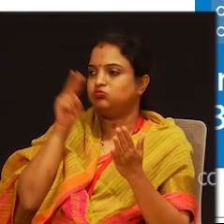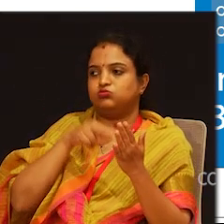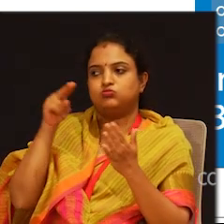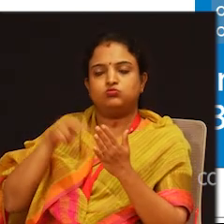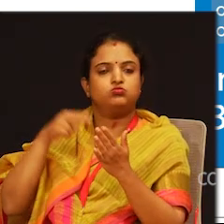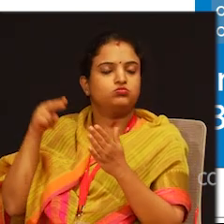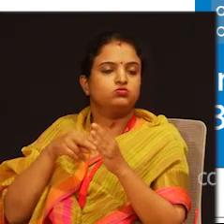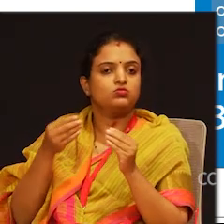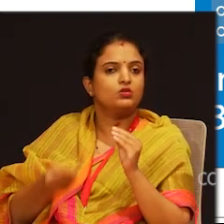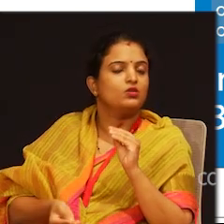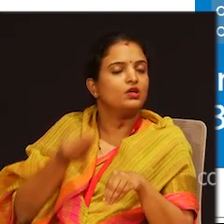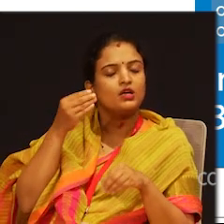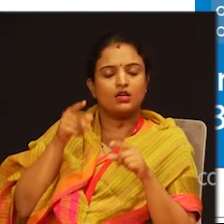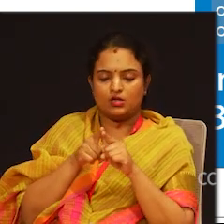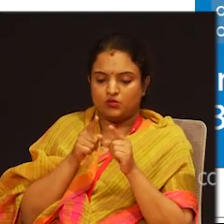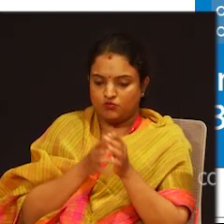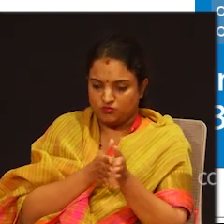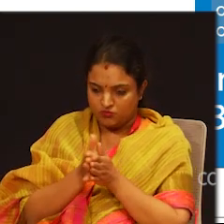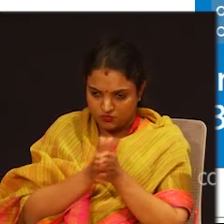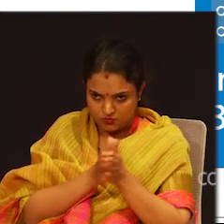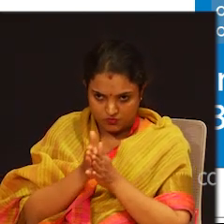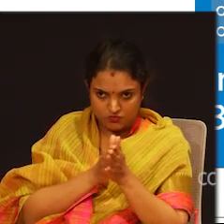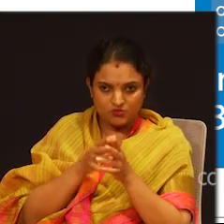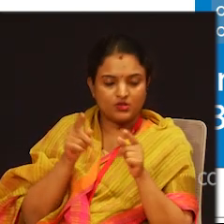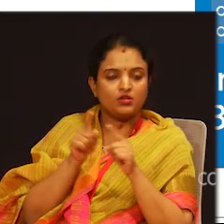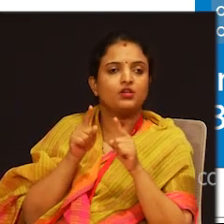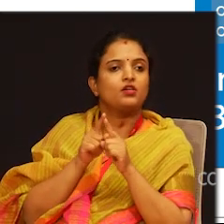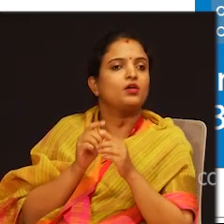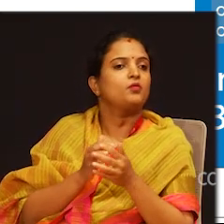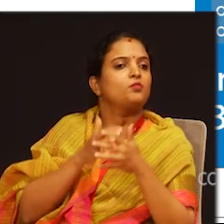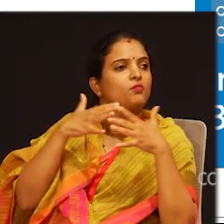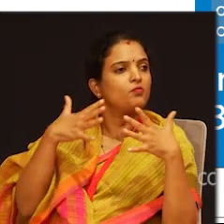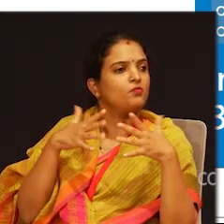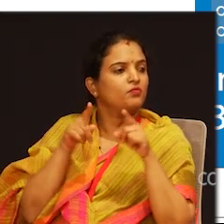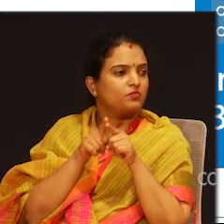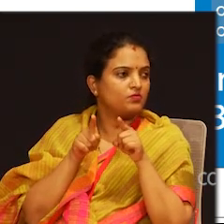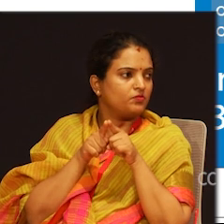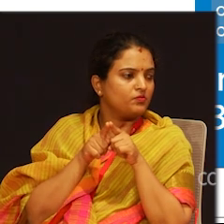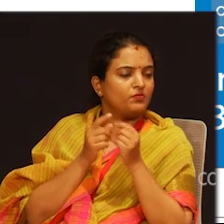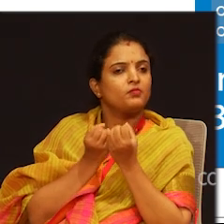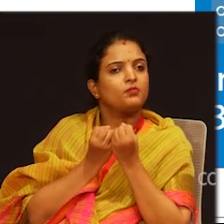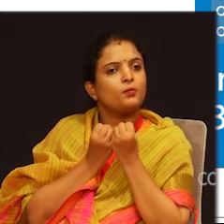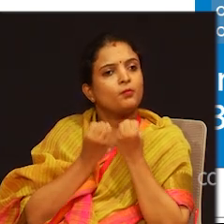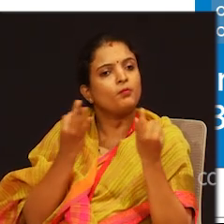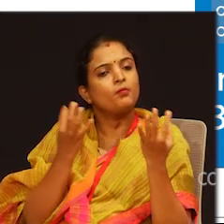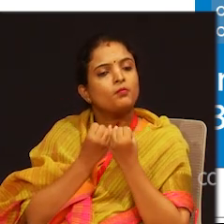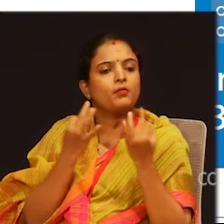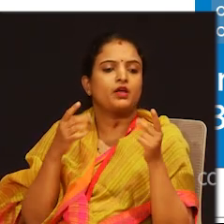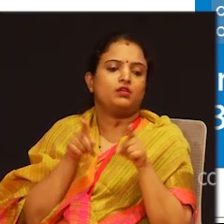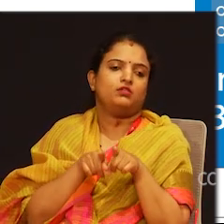with such vigor and such passion. And we had many